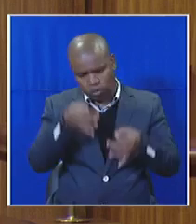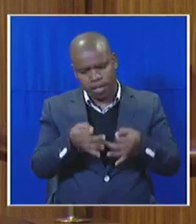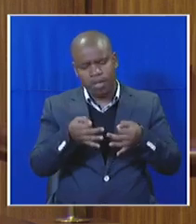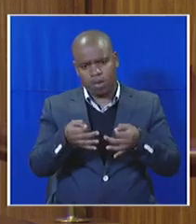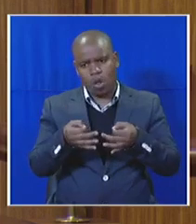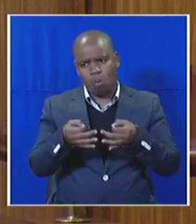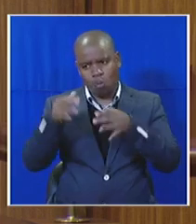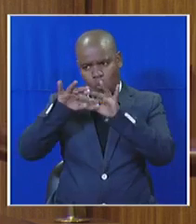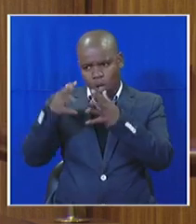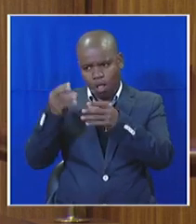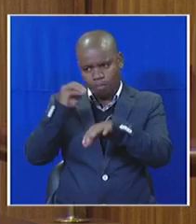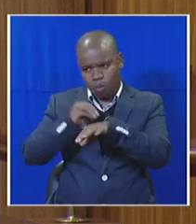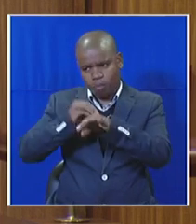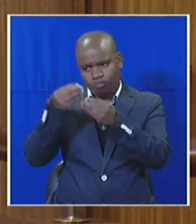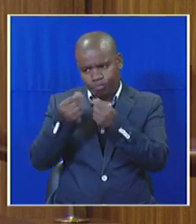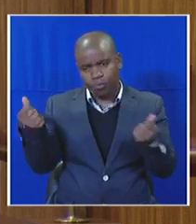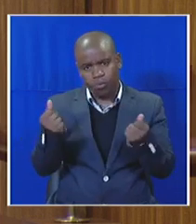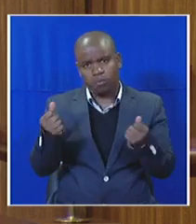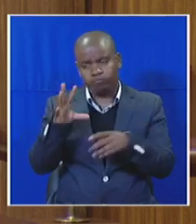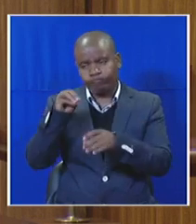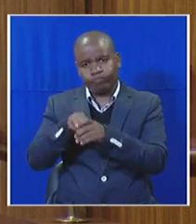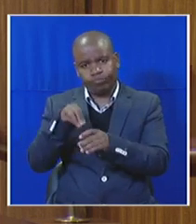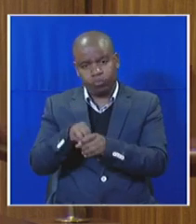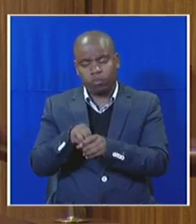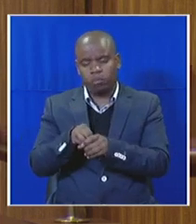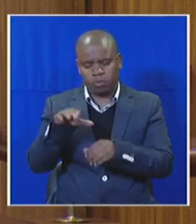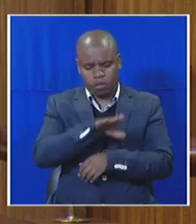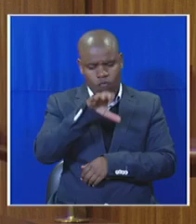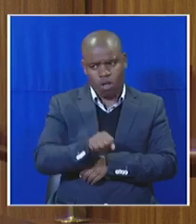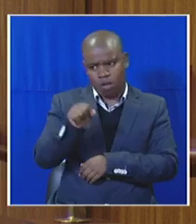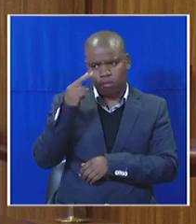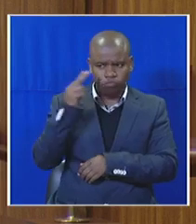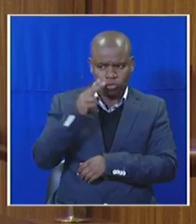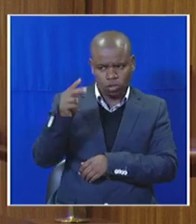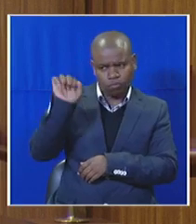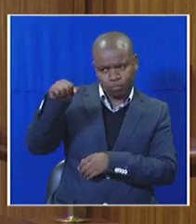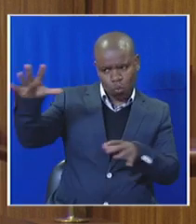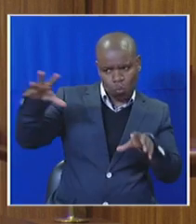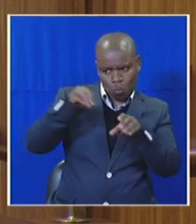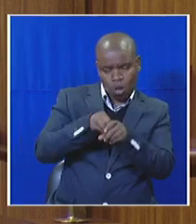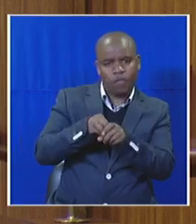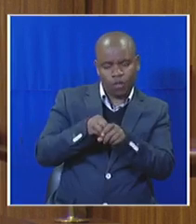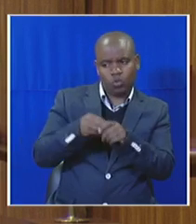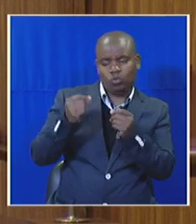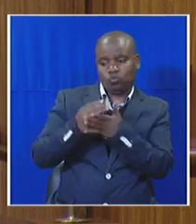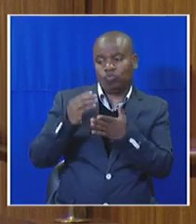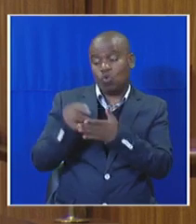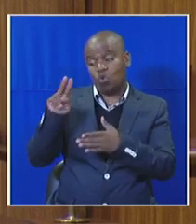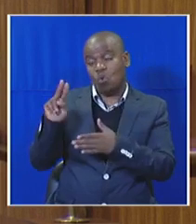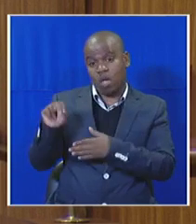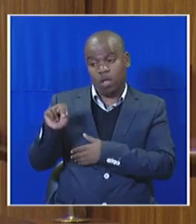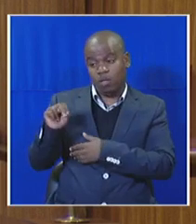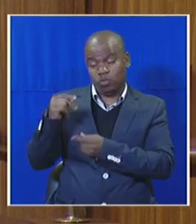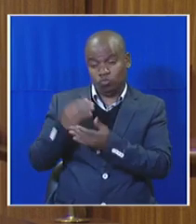agenda, does South Africa see the need to work with Indian government to reform the UN using the